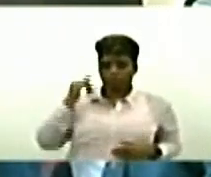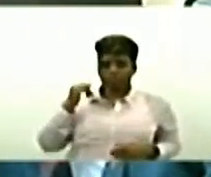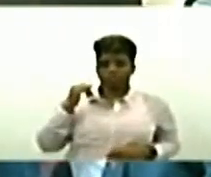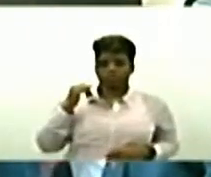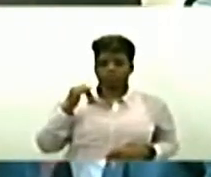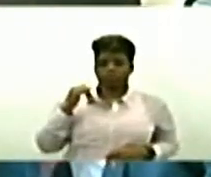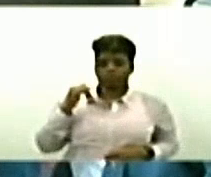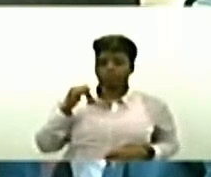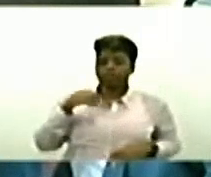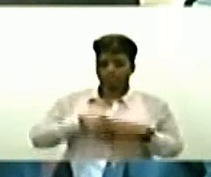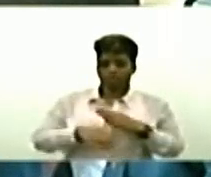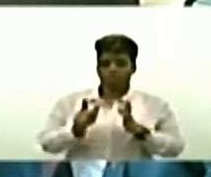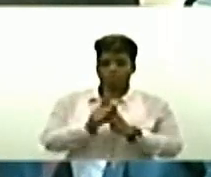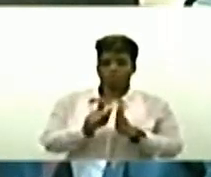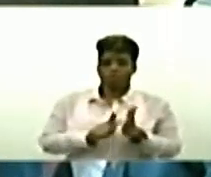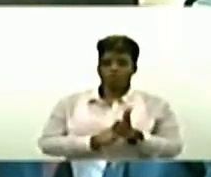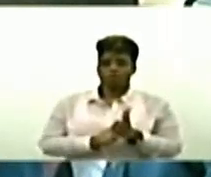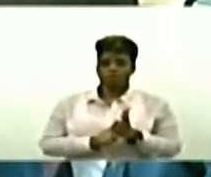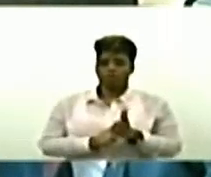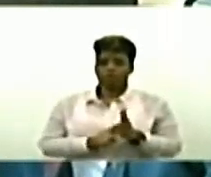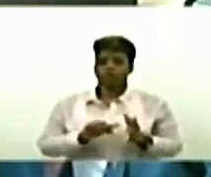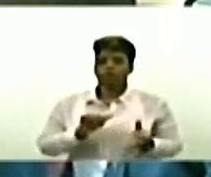law. So